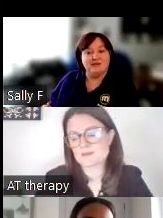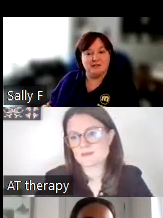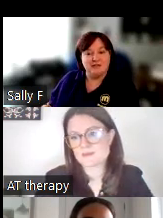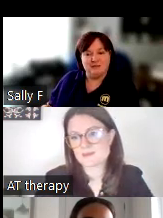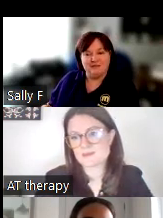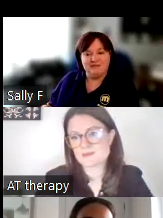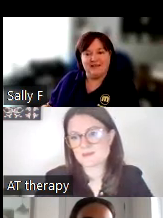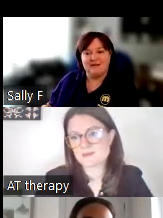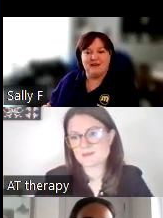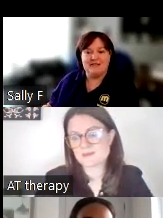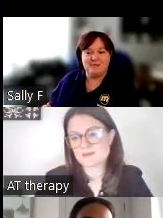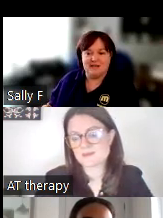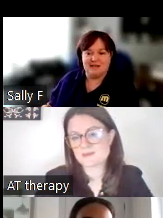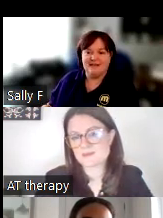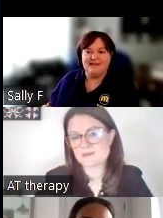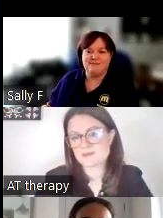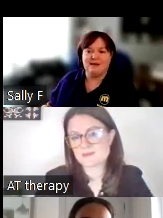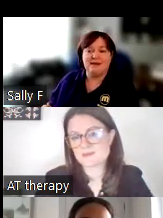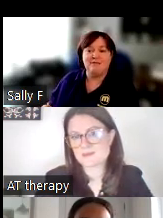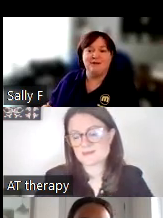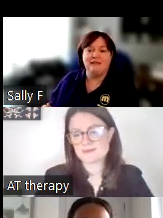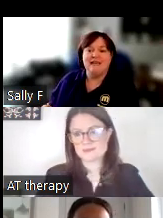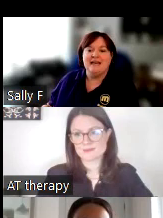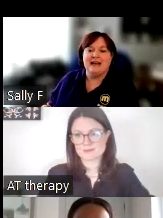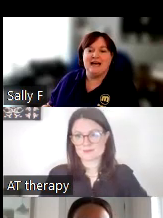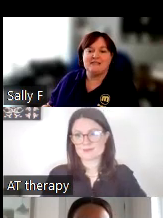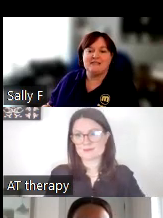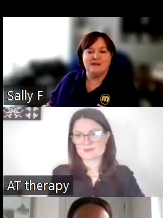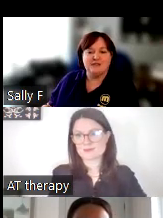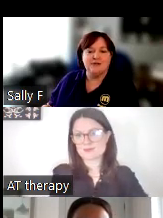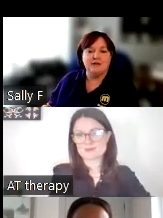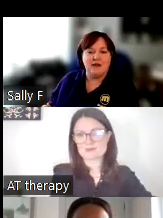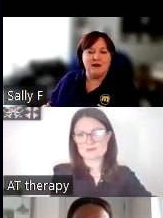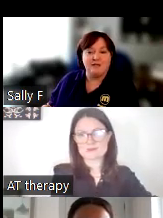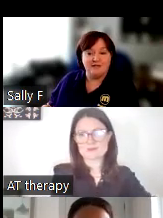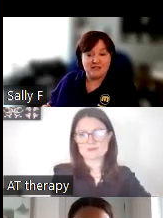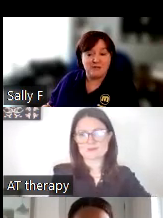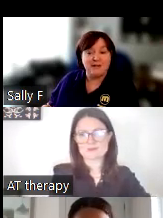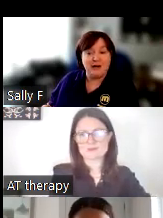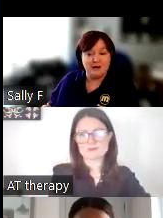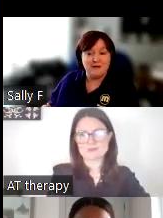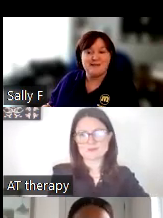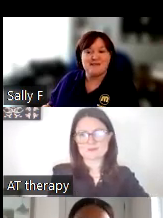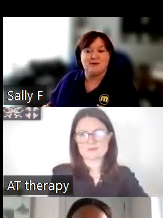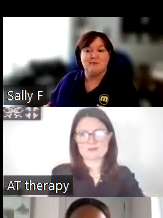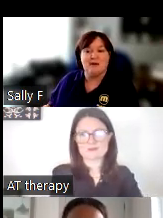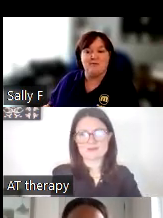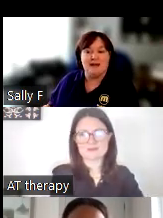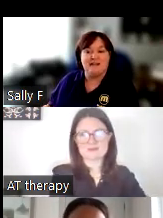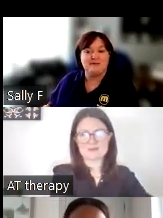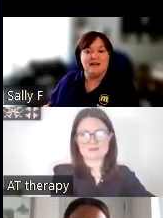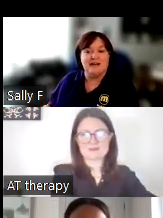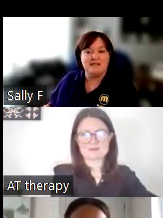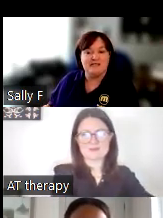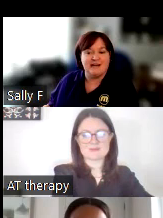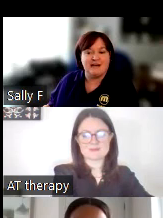it's functional, it conveys meaning, is meaningful, and acts as a visual clue to support memory